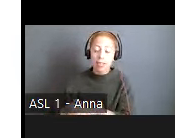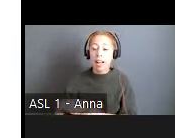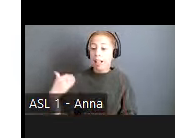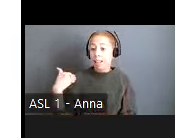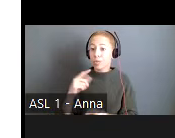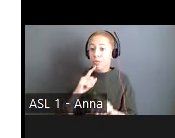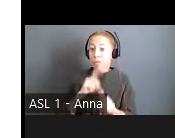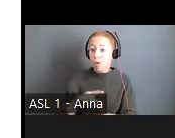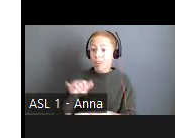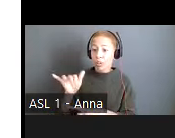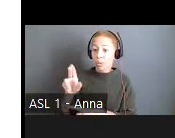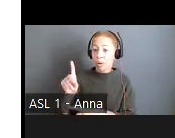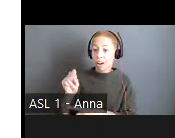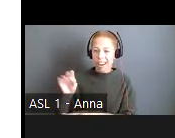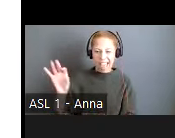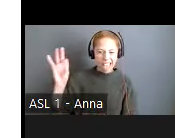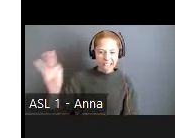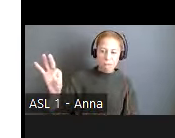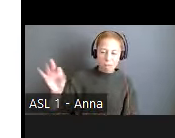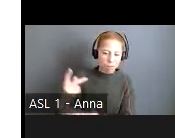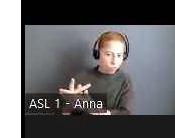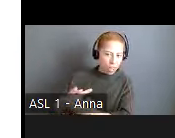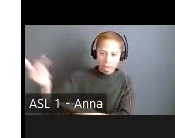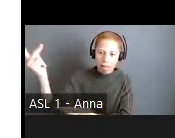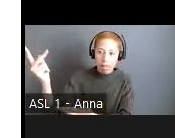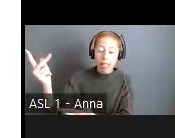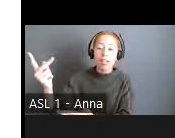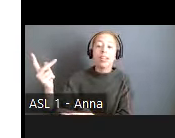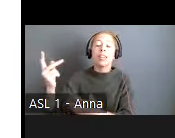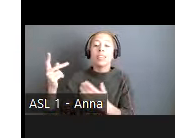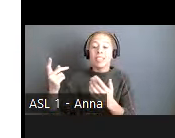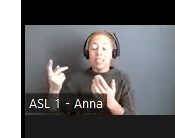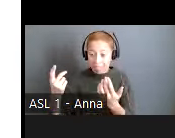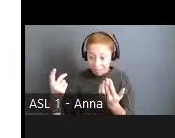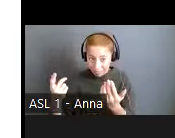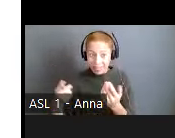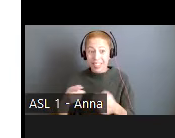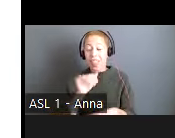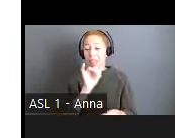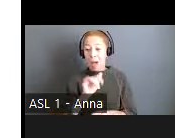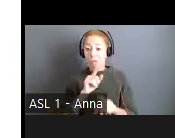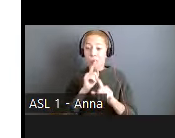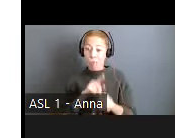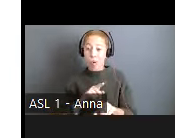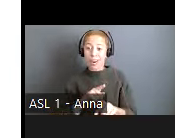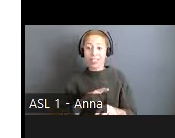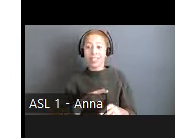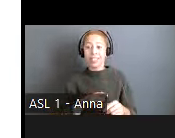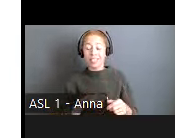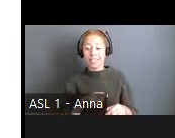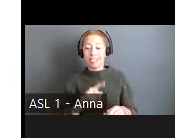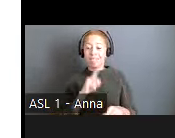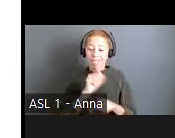an F there. And I know for a fact that they actually stapled a copy of this report and sent it